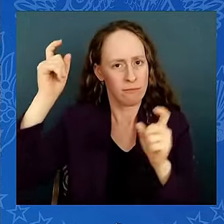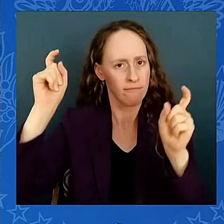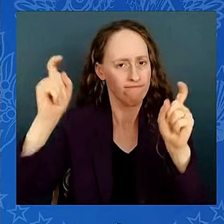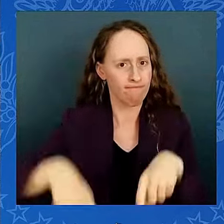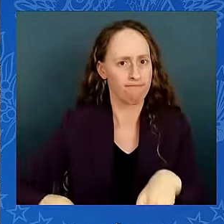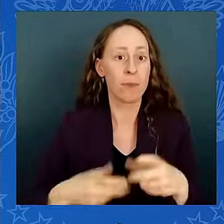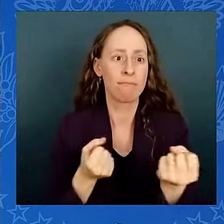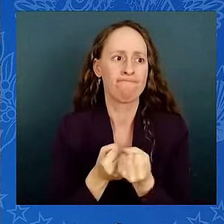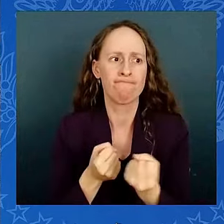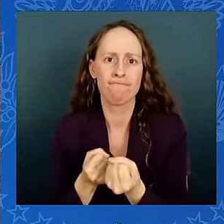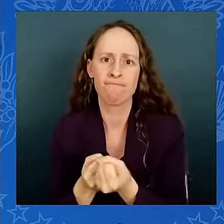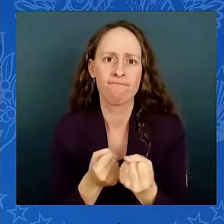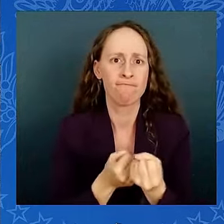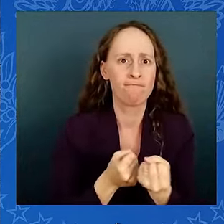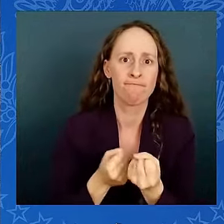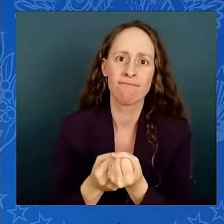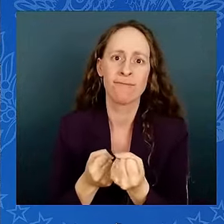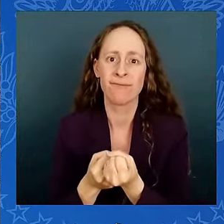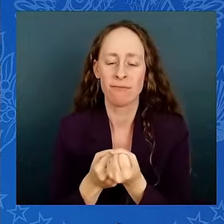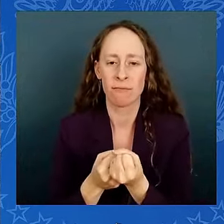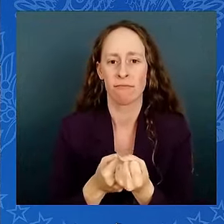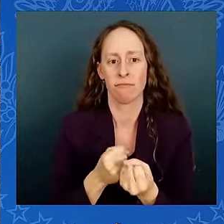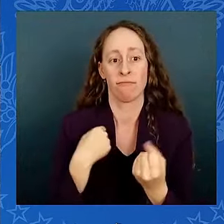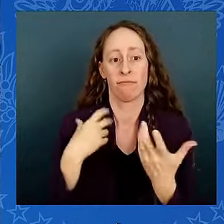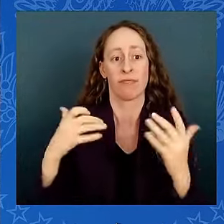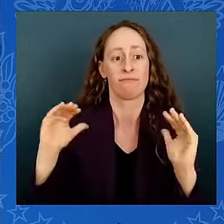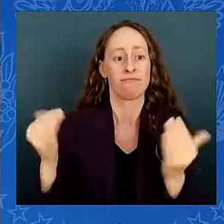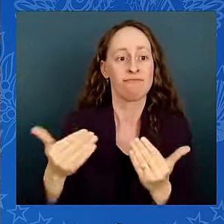you to just a few of the folks who make up the district EOC team.